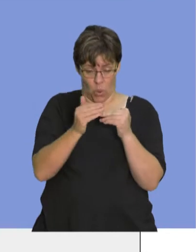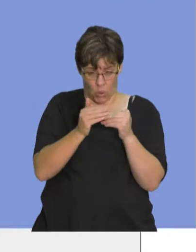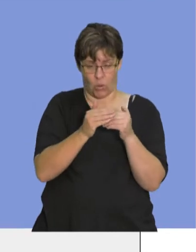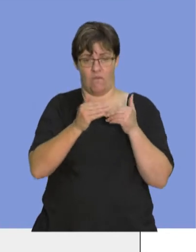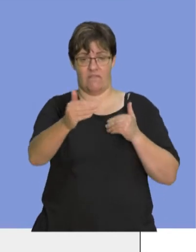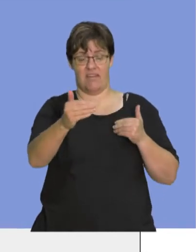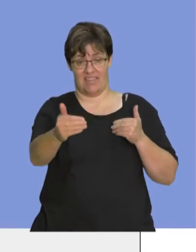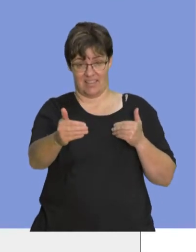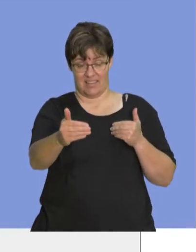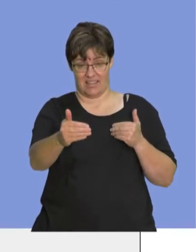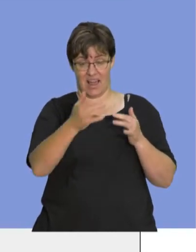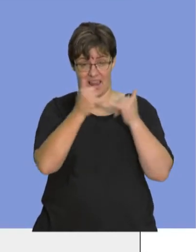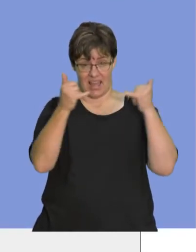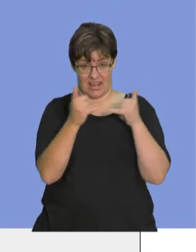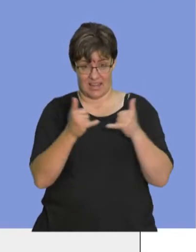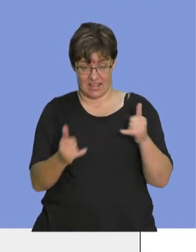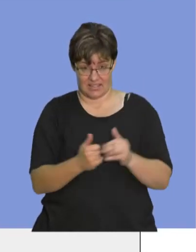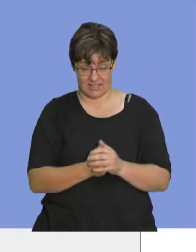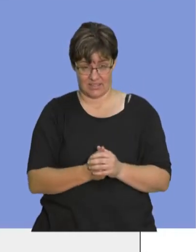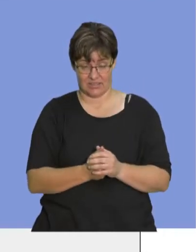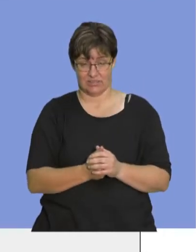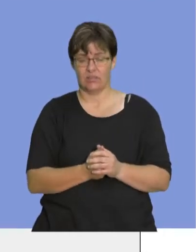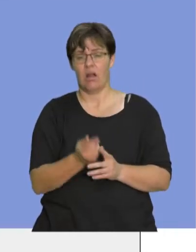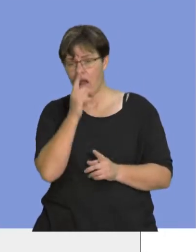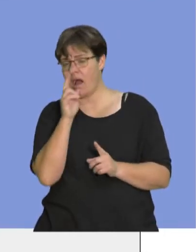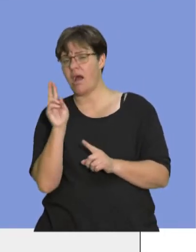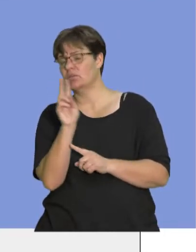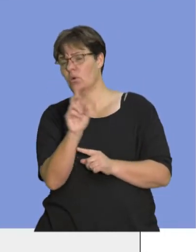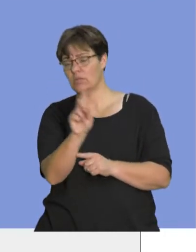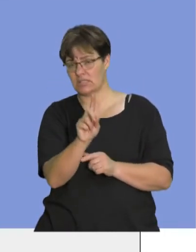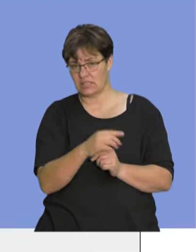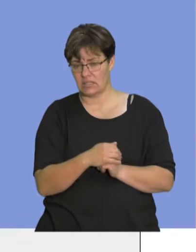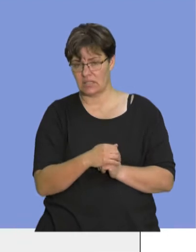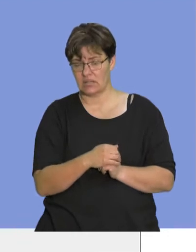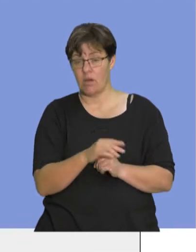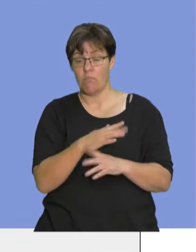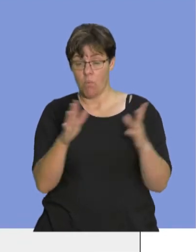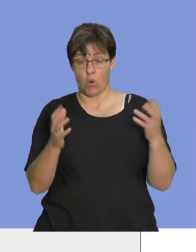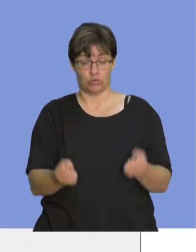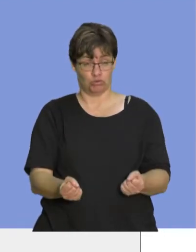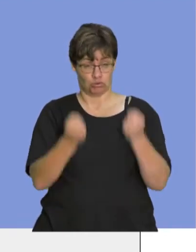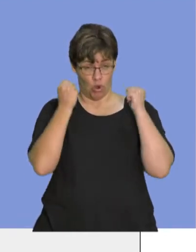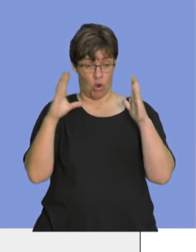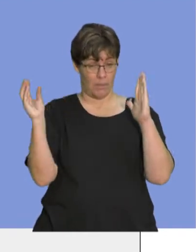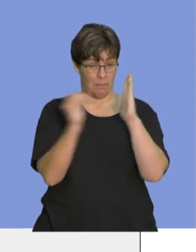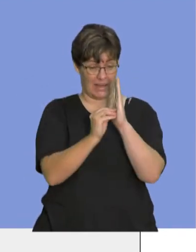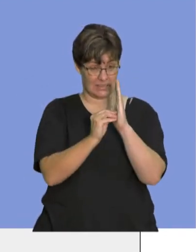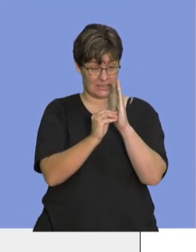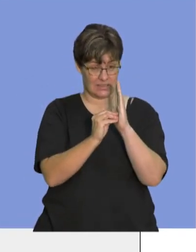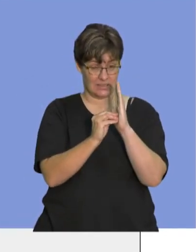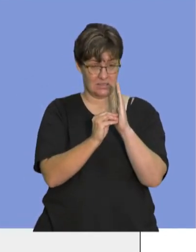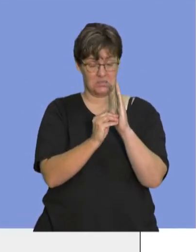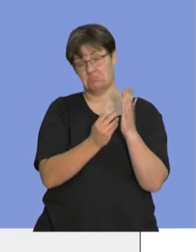density of the field lines. It's something that we'll talk about later. And we want to also show that if a stronger